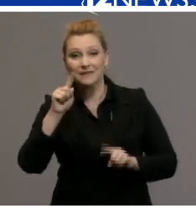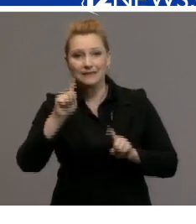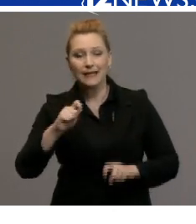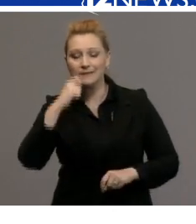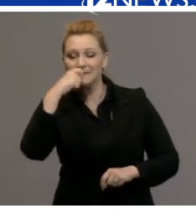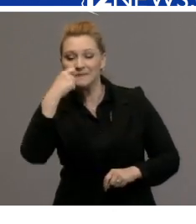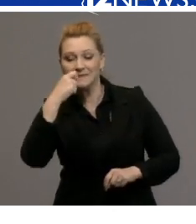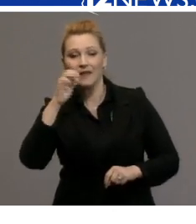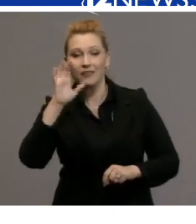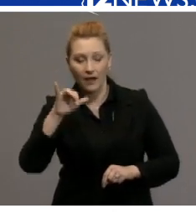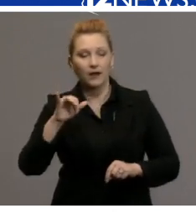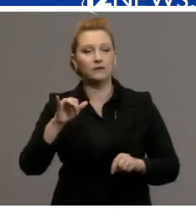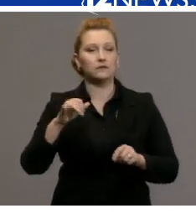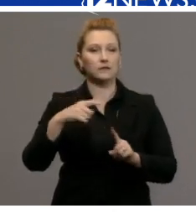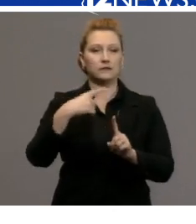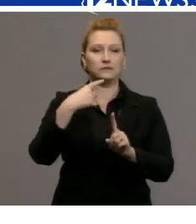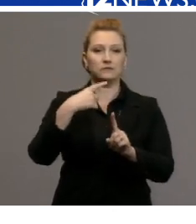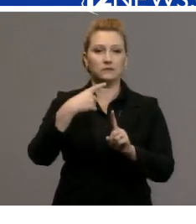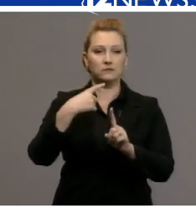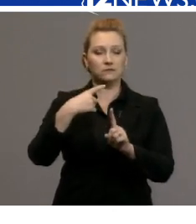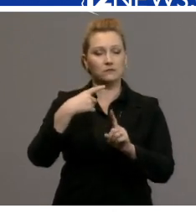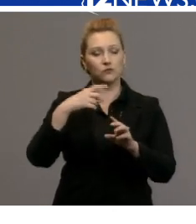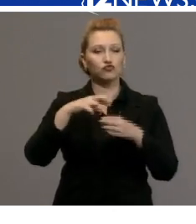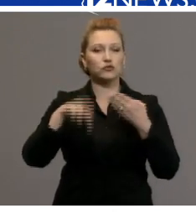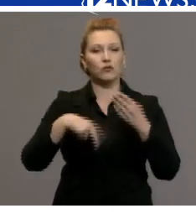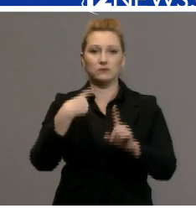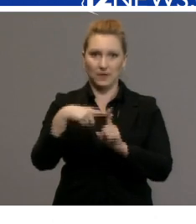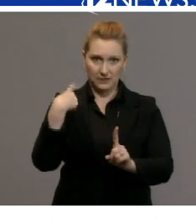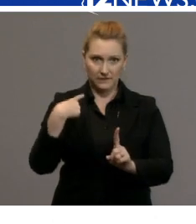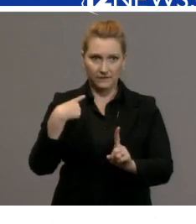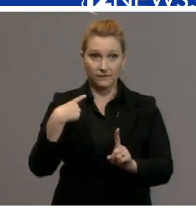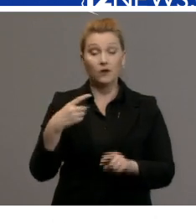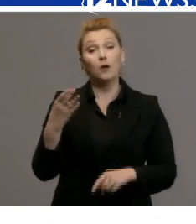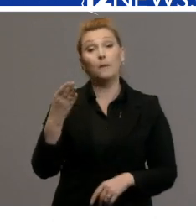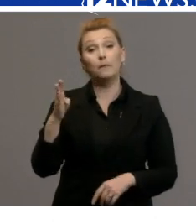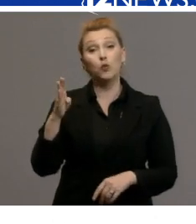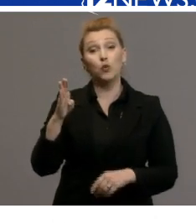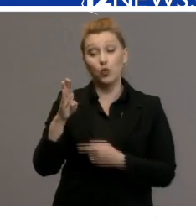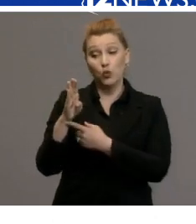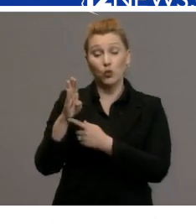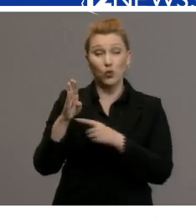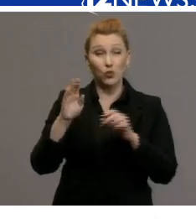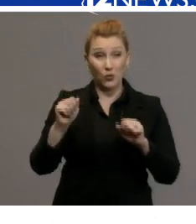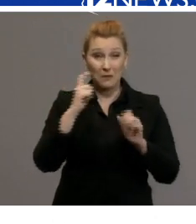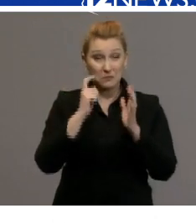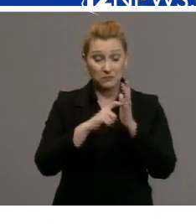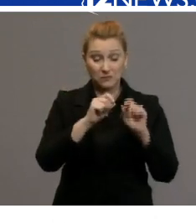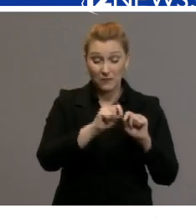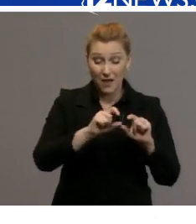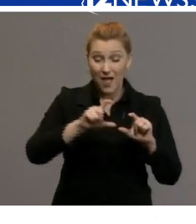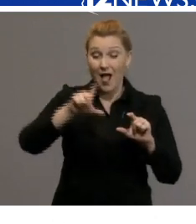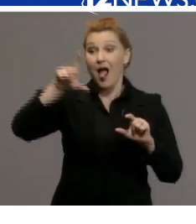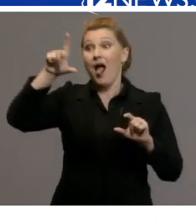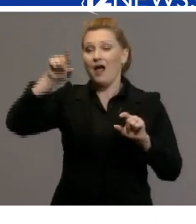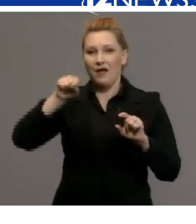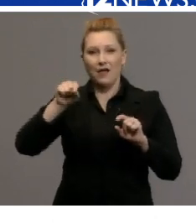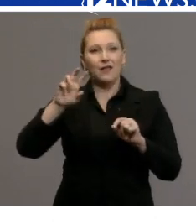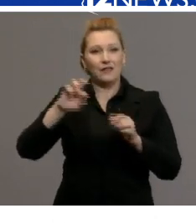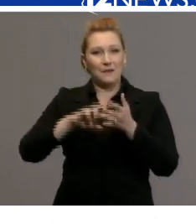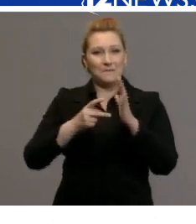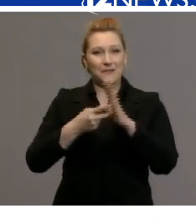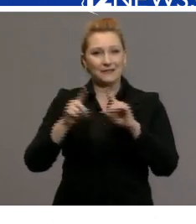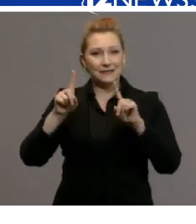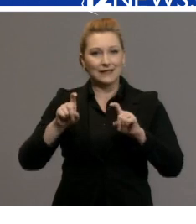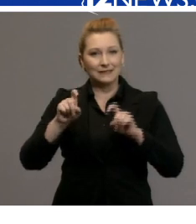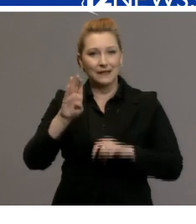graph represents the testing blitz. You can see the increase in testing since we began the blitz